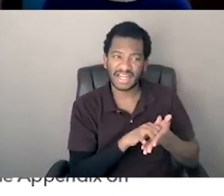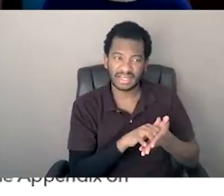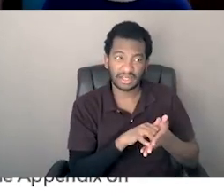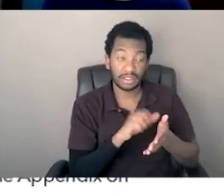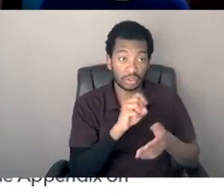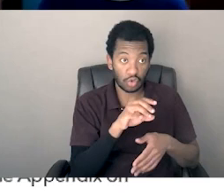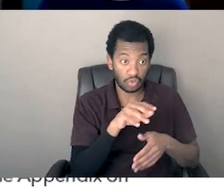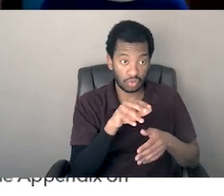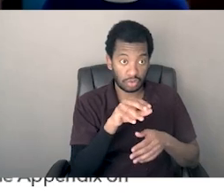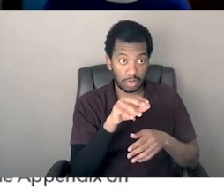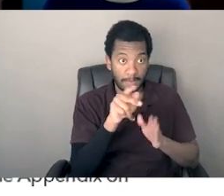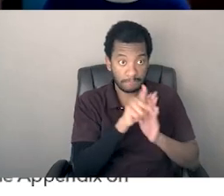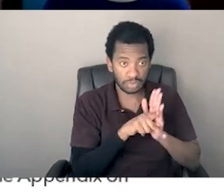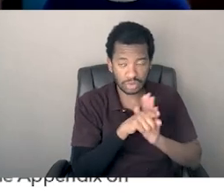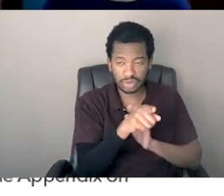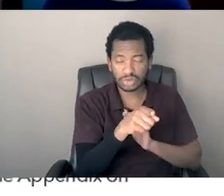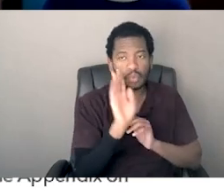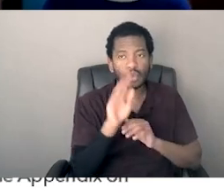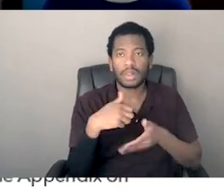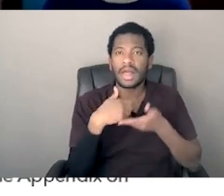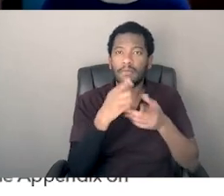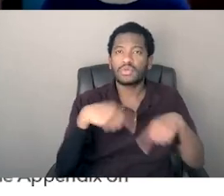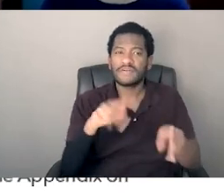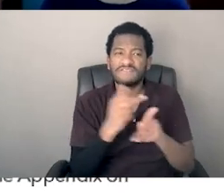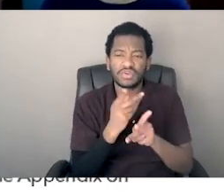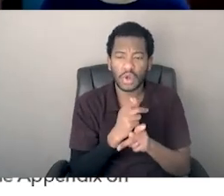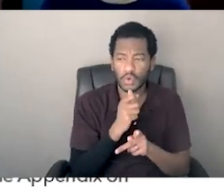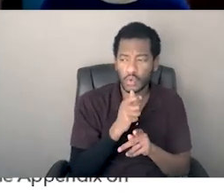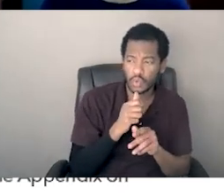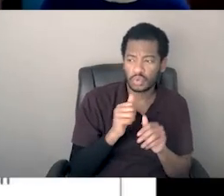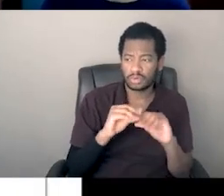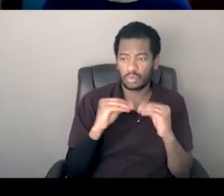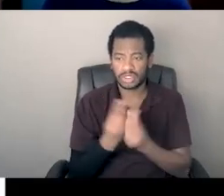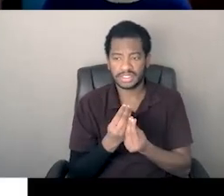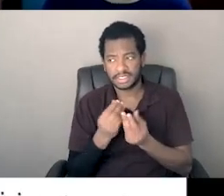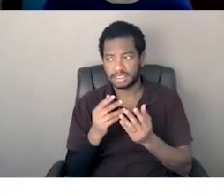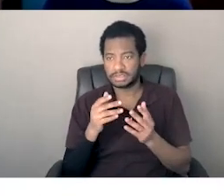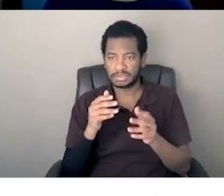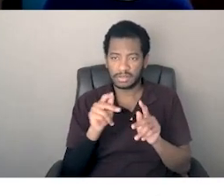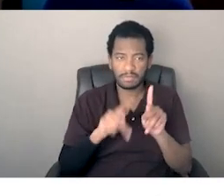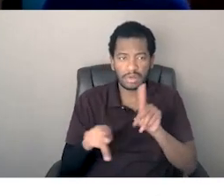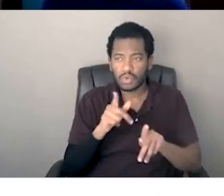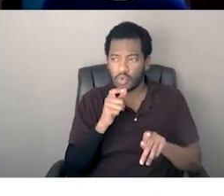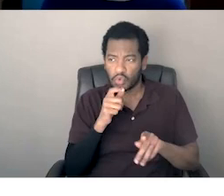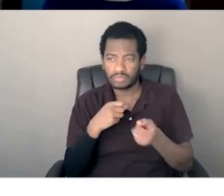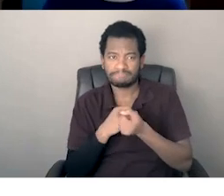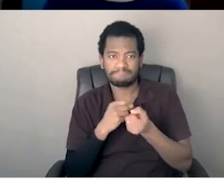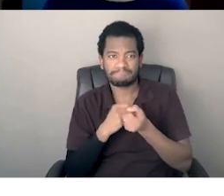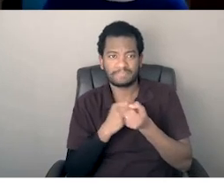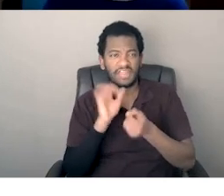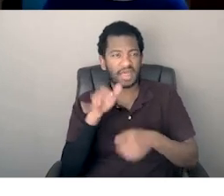so that we can support those organizations that are supporting equitable access to well-being. The first